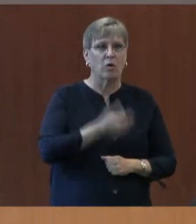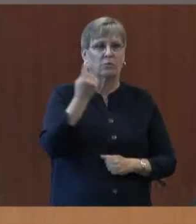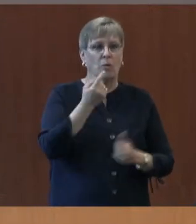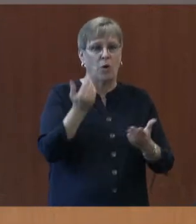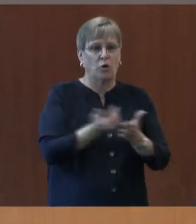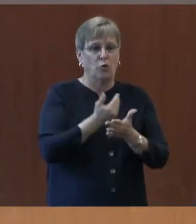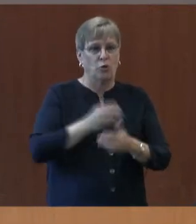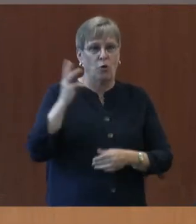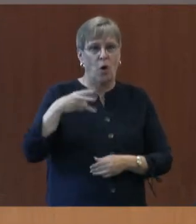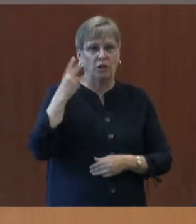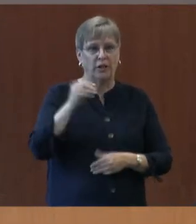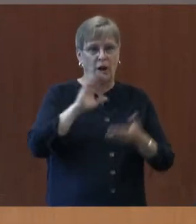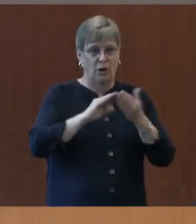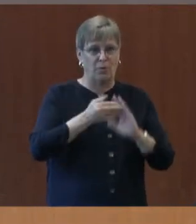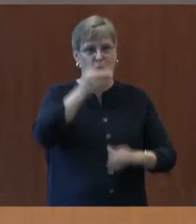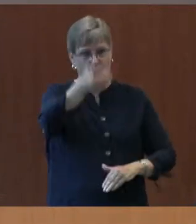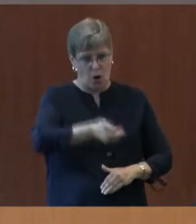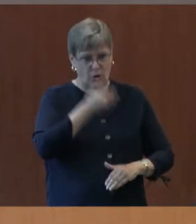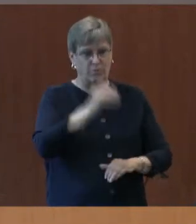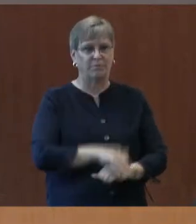community. Welcome.